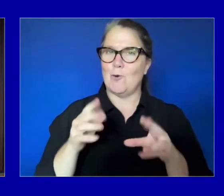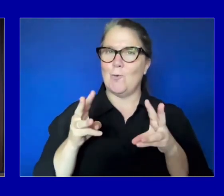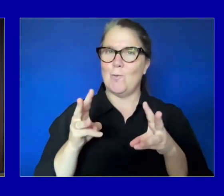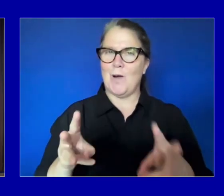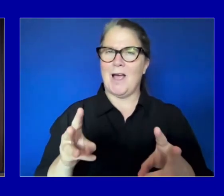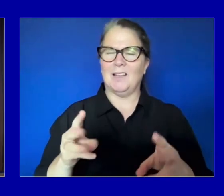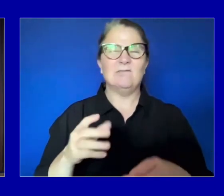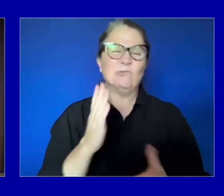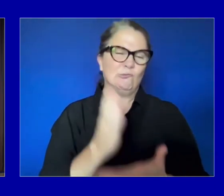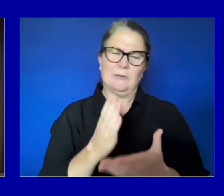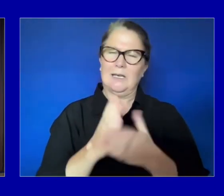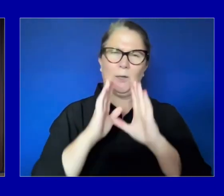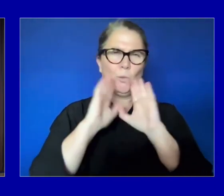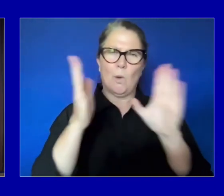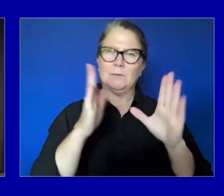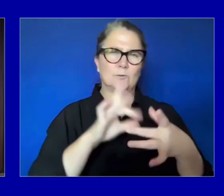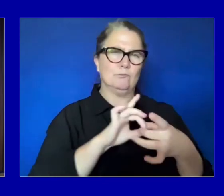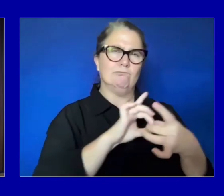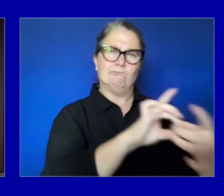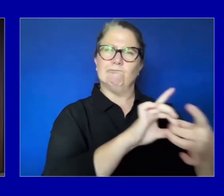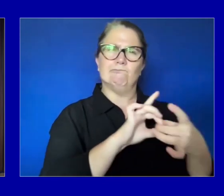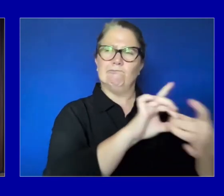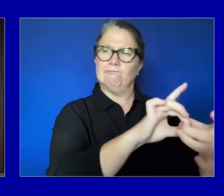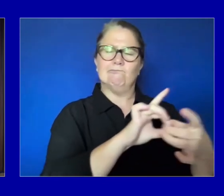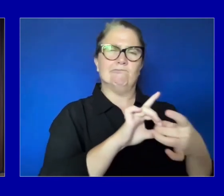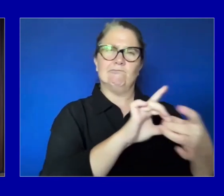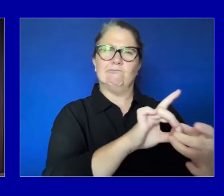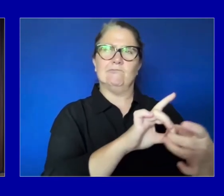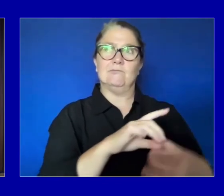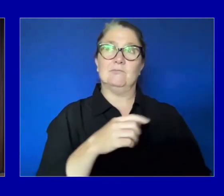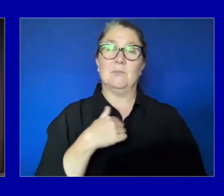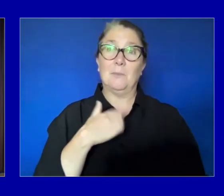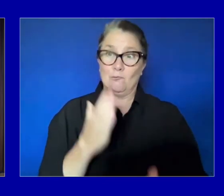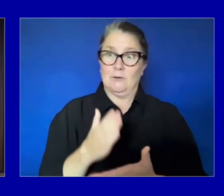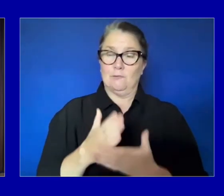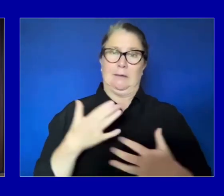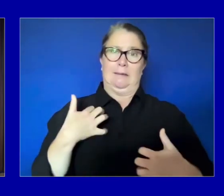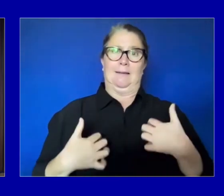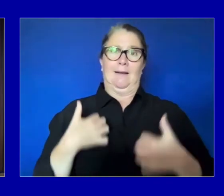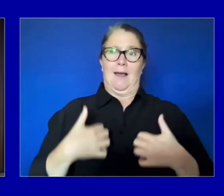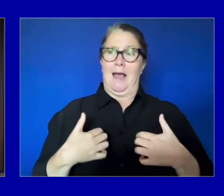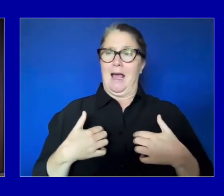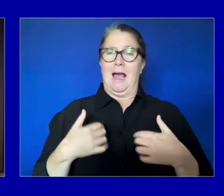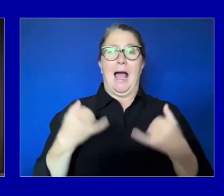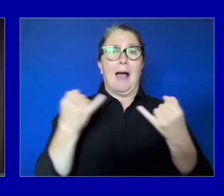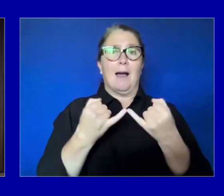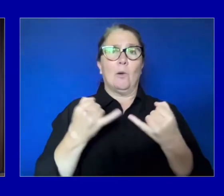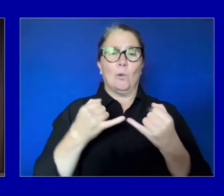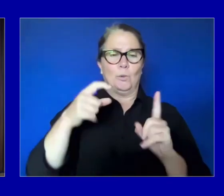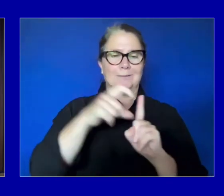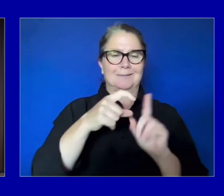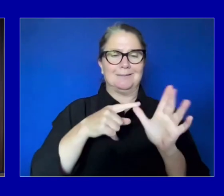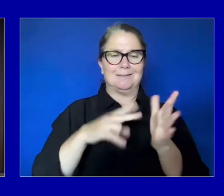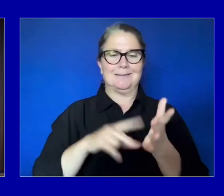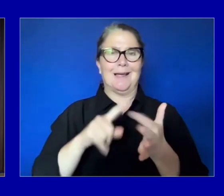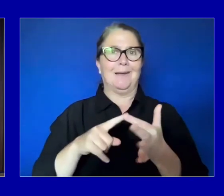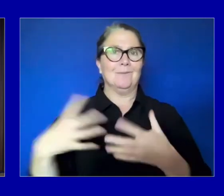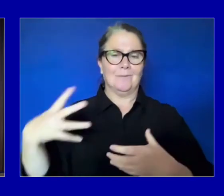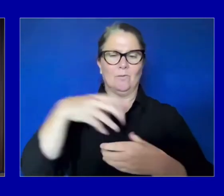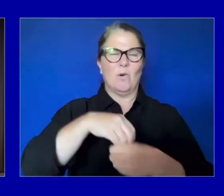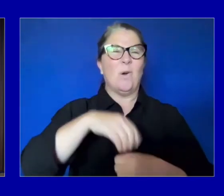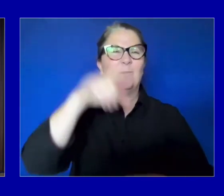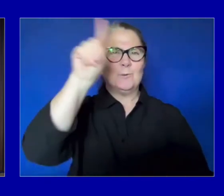that. And I was, um, I was looking forward to Aunt Dave being here, um, because I, there's a story I want to share